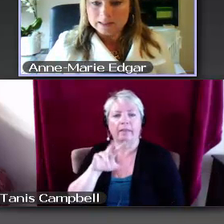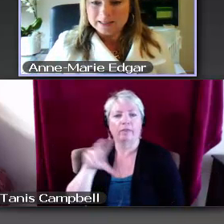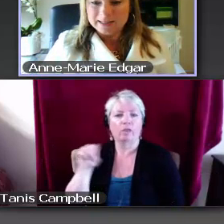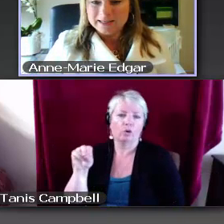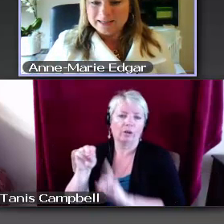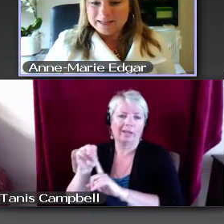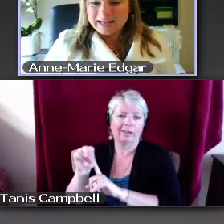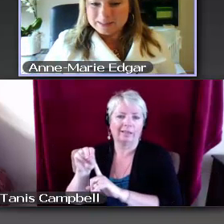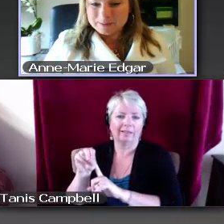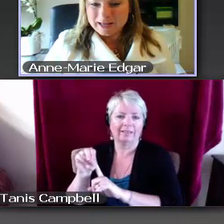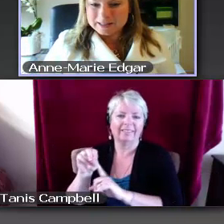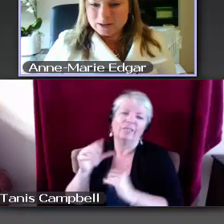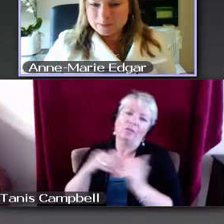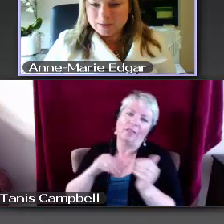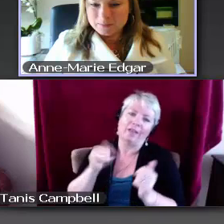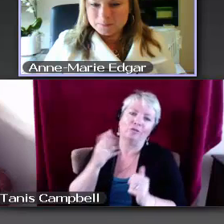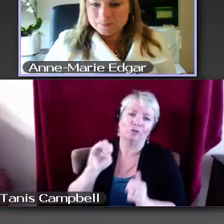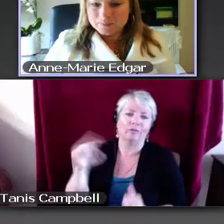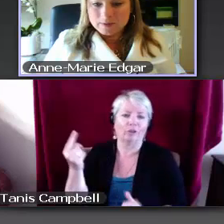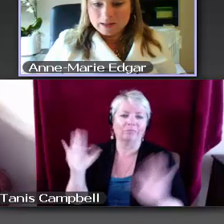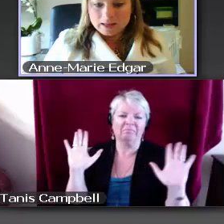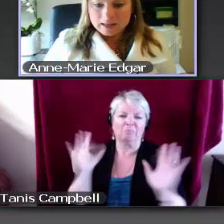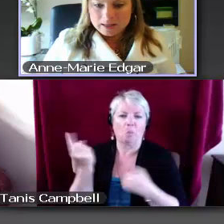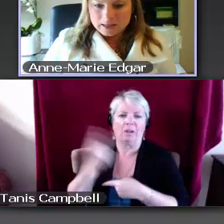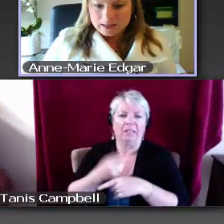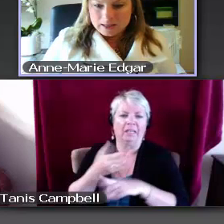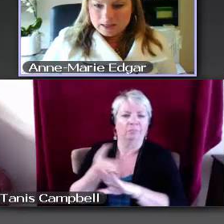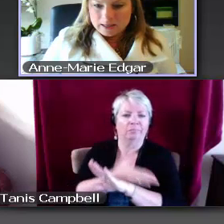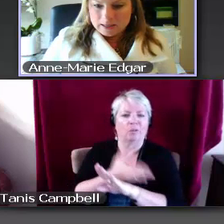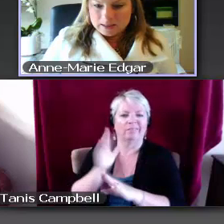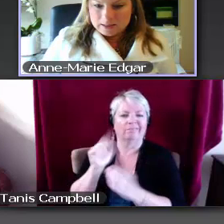1st. That's what that's all about.